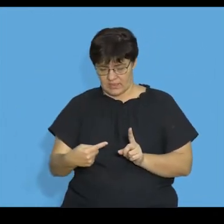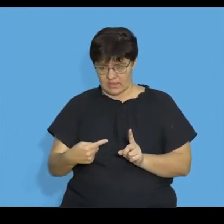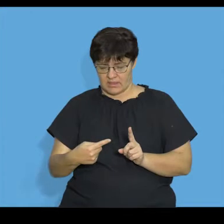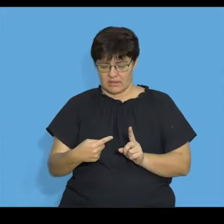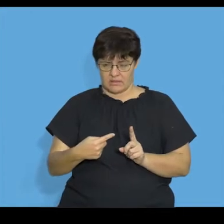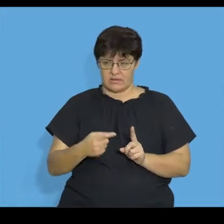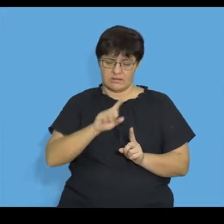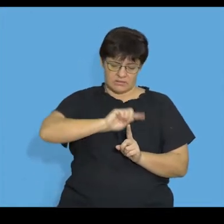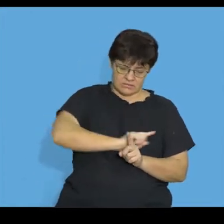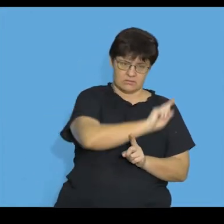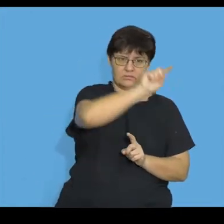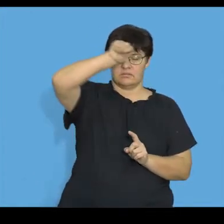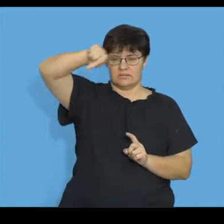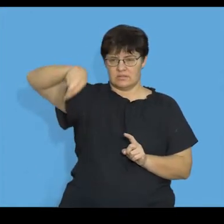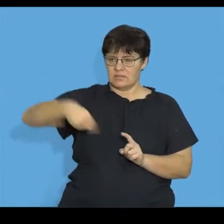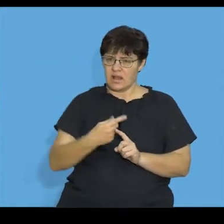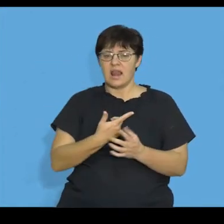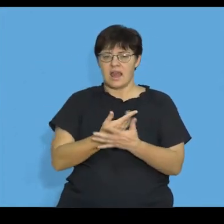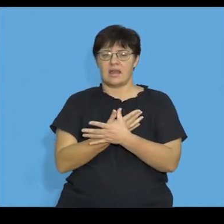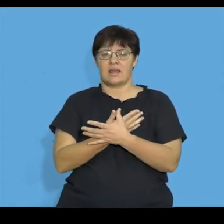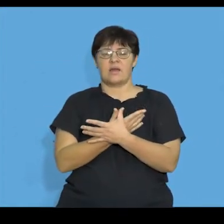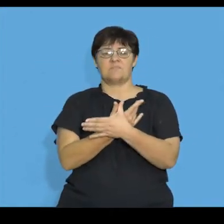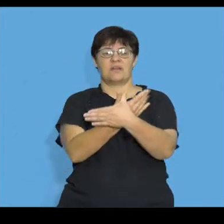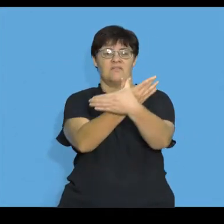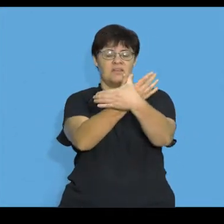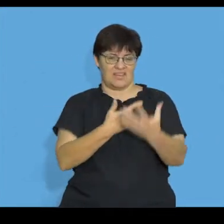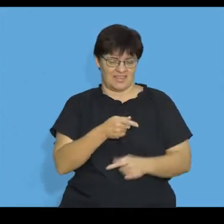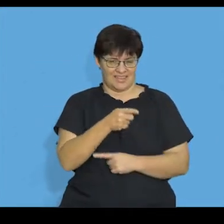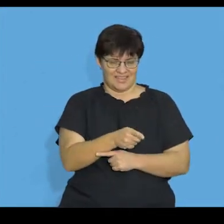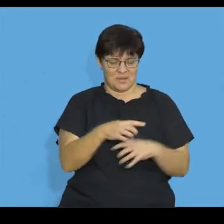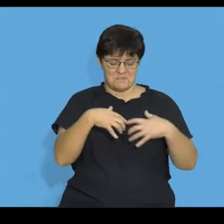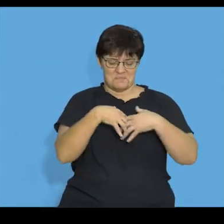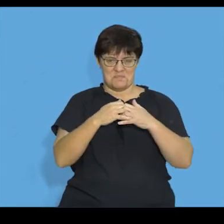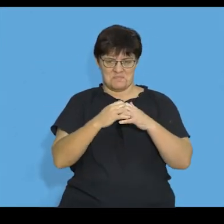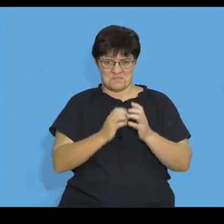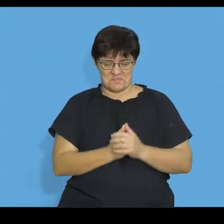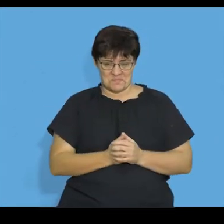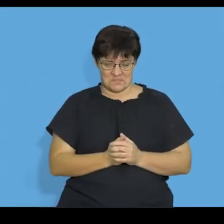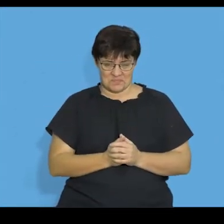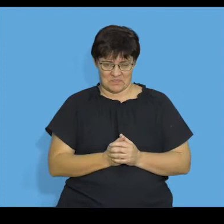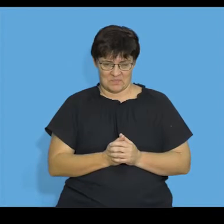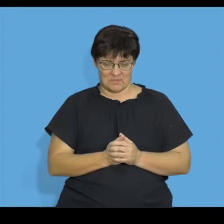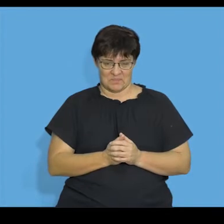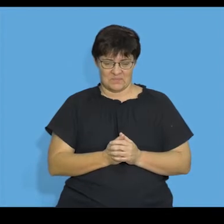and they're going to form this butterfly pattern that we like to refer to.